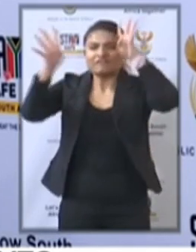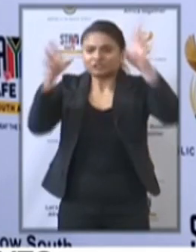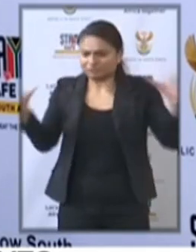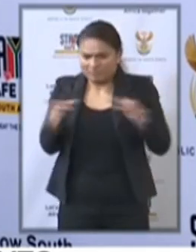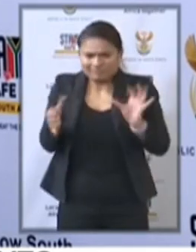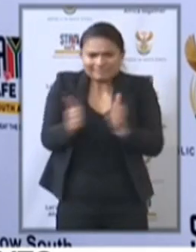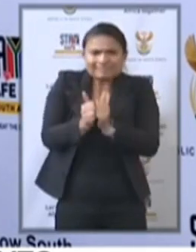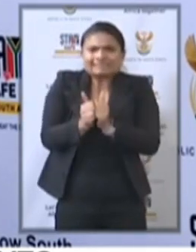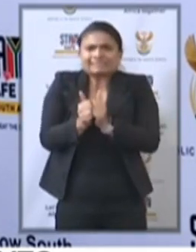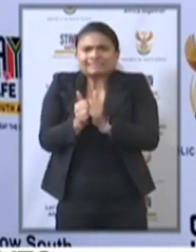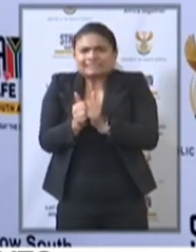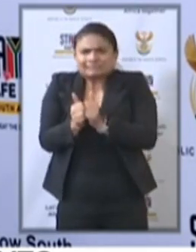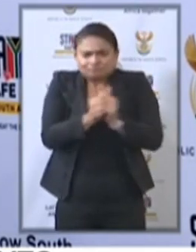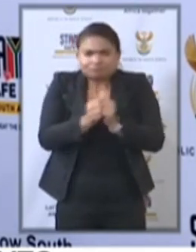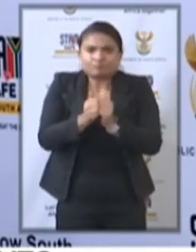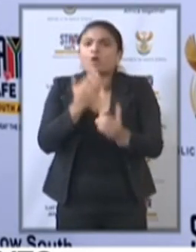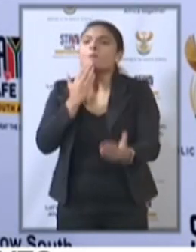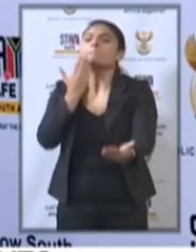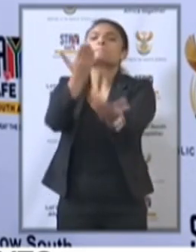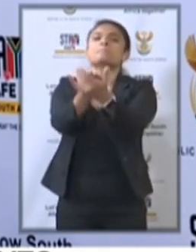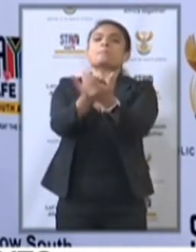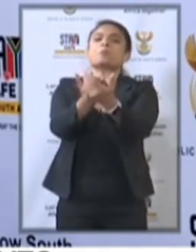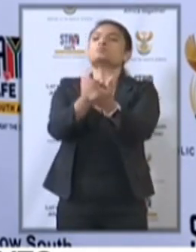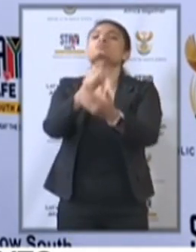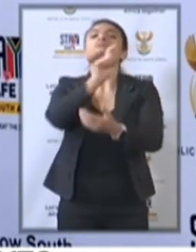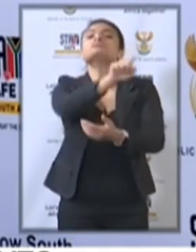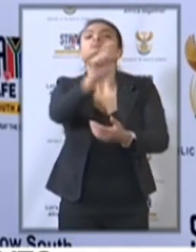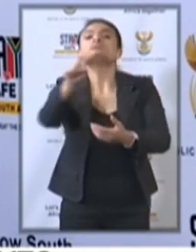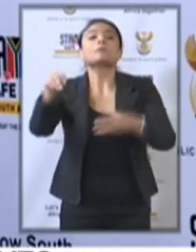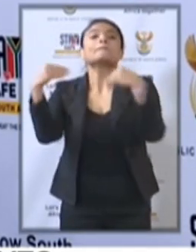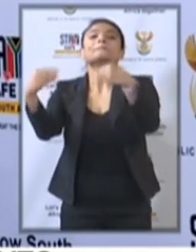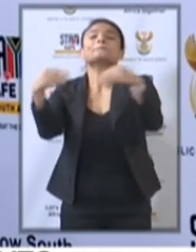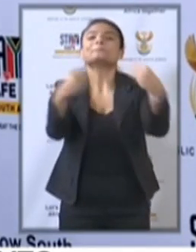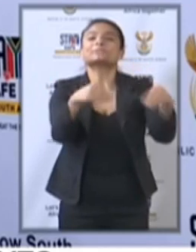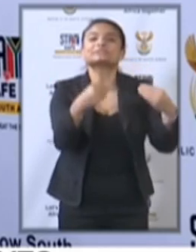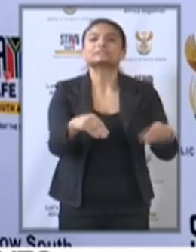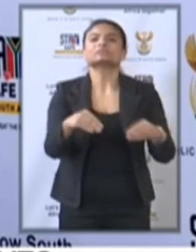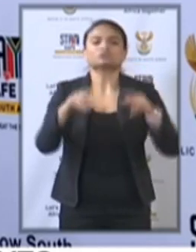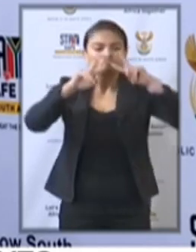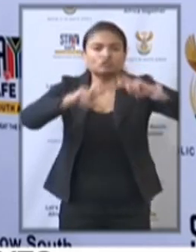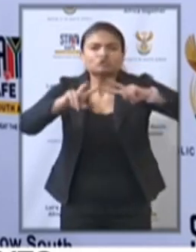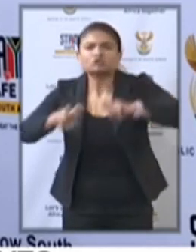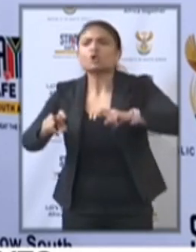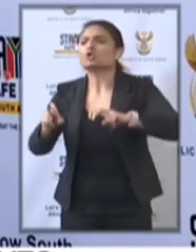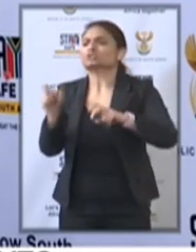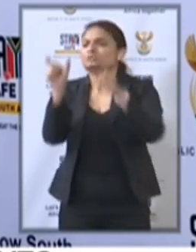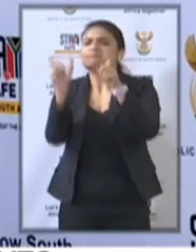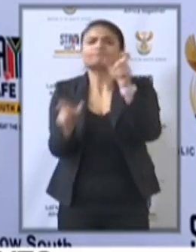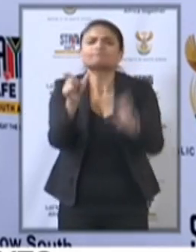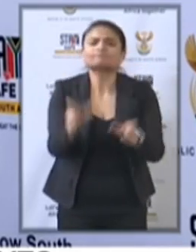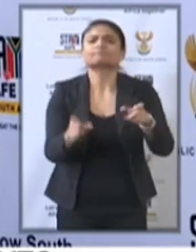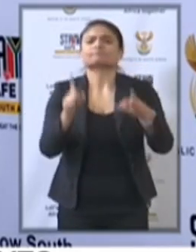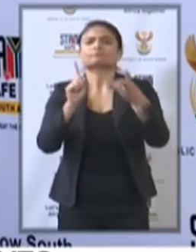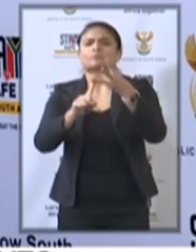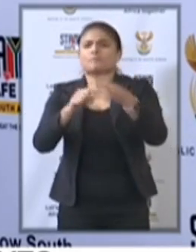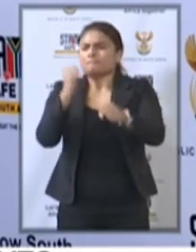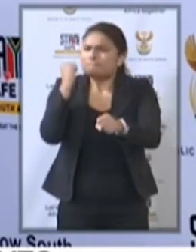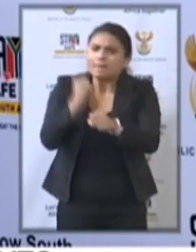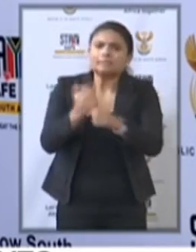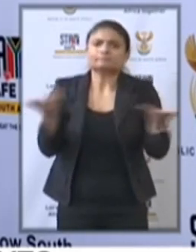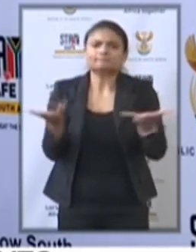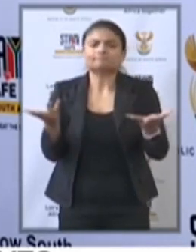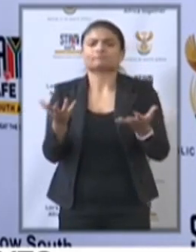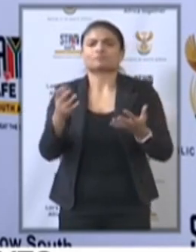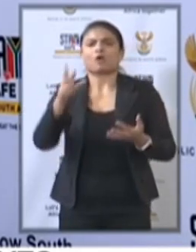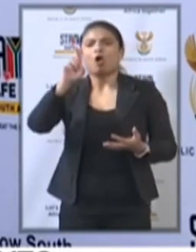proposals to South African companies and researchers to develop what we call reagents, which are